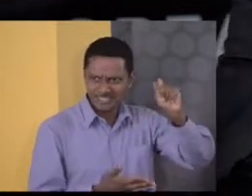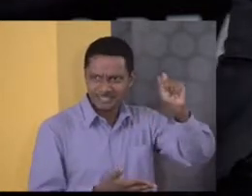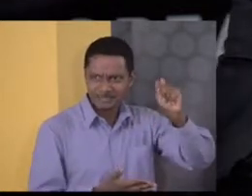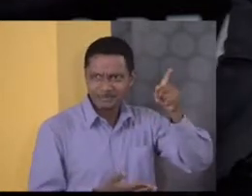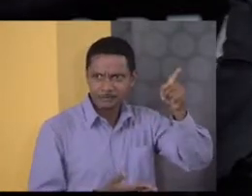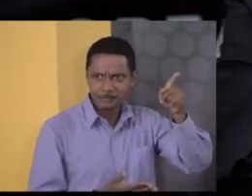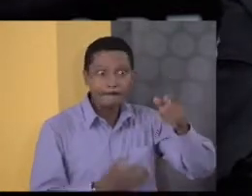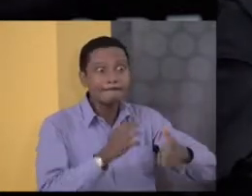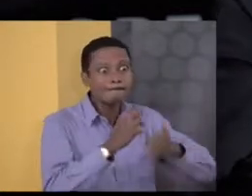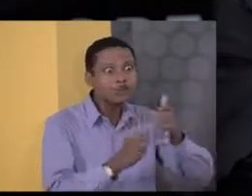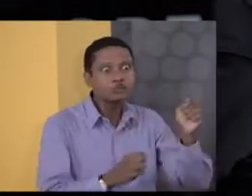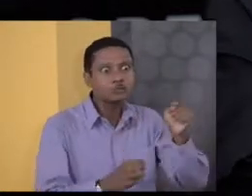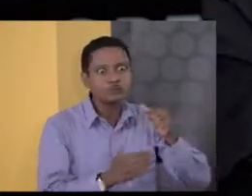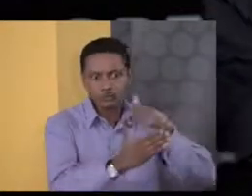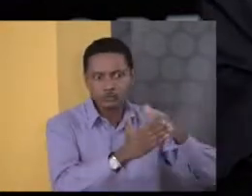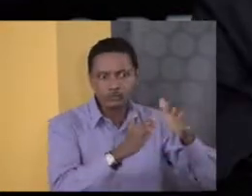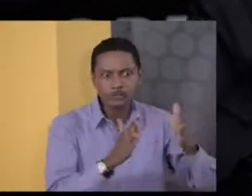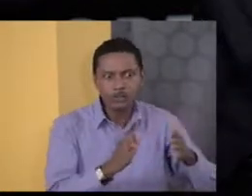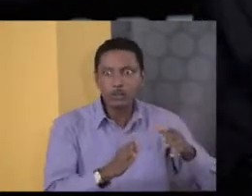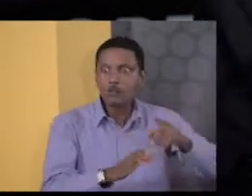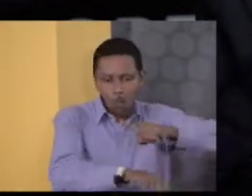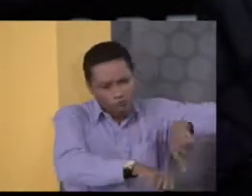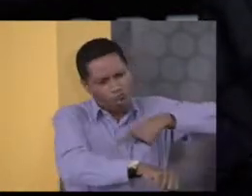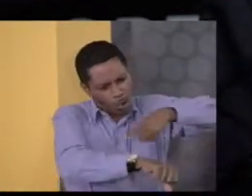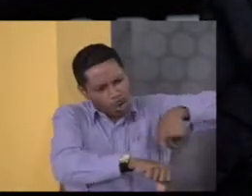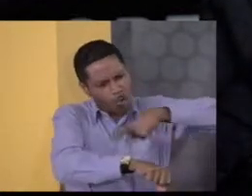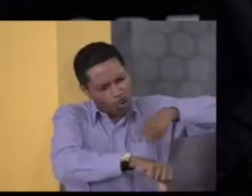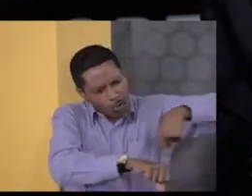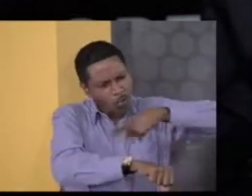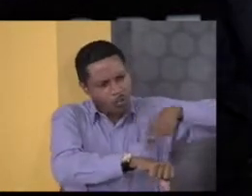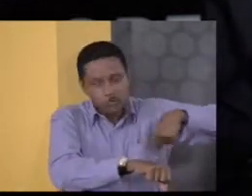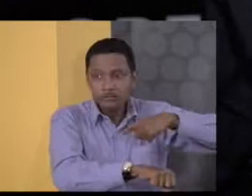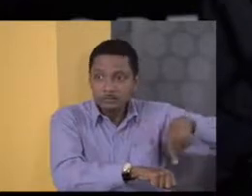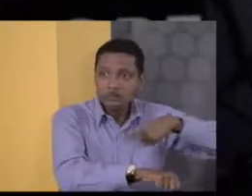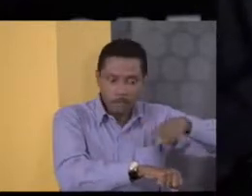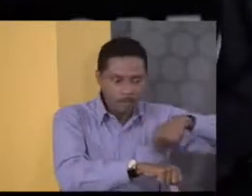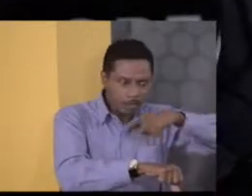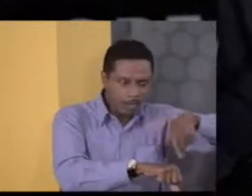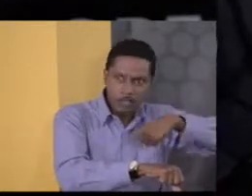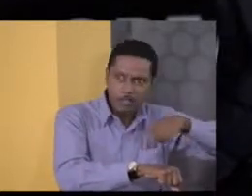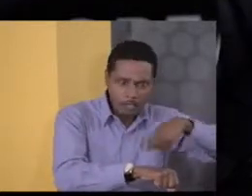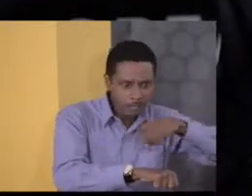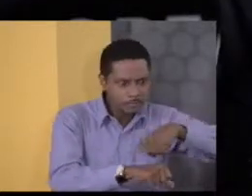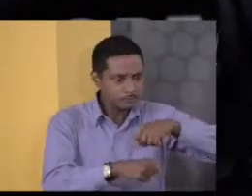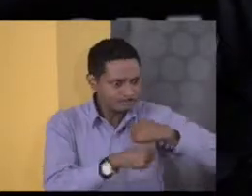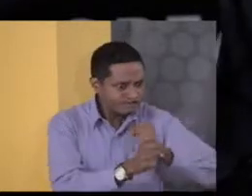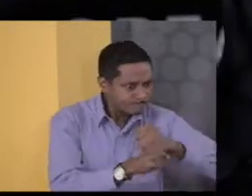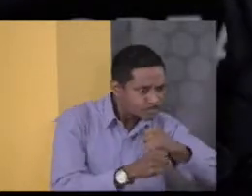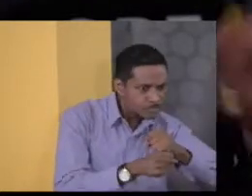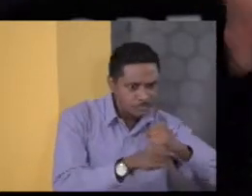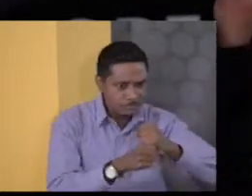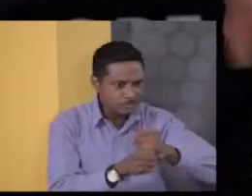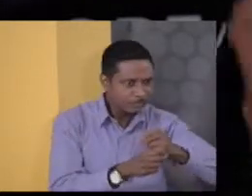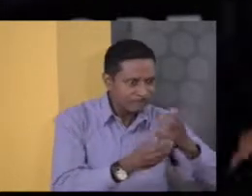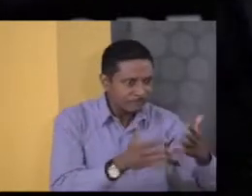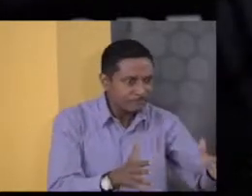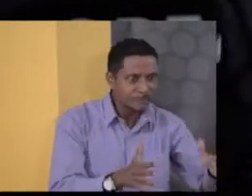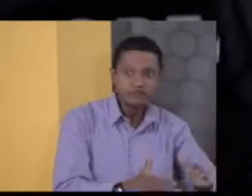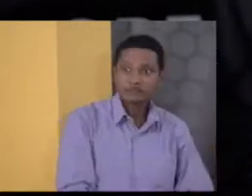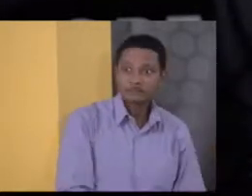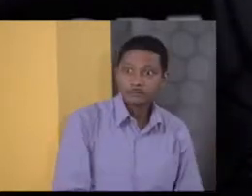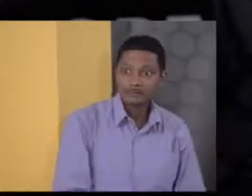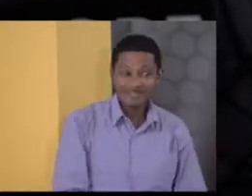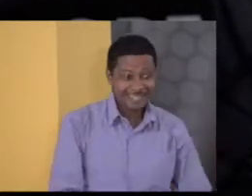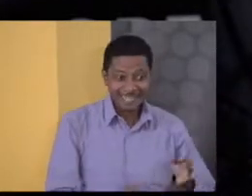gonna have people, everybody have their target market. You know, some of your competitors may be targeting the same